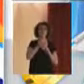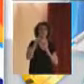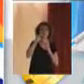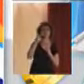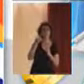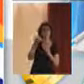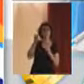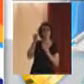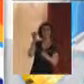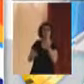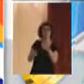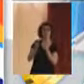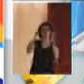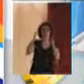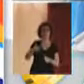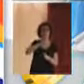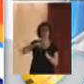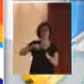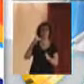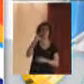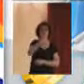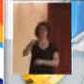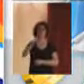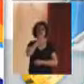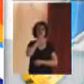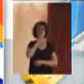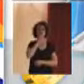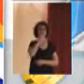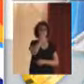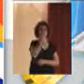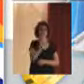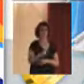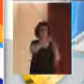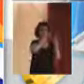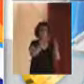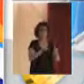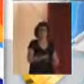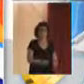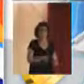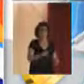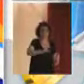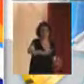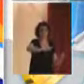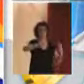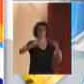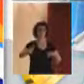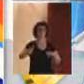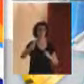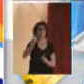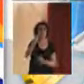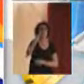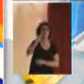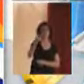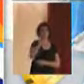network is the measure of functional independence, so that each question in the questionnaire is